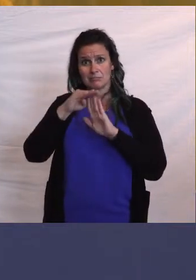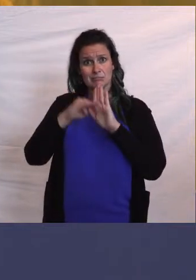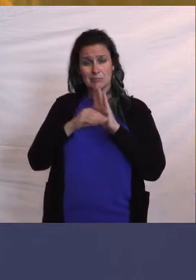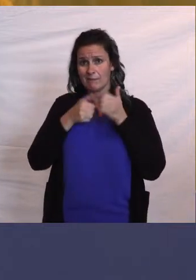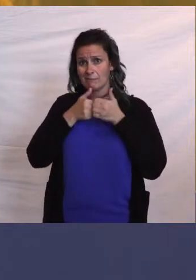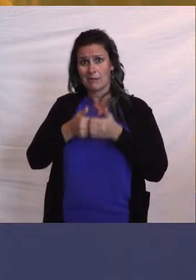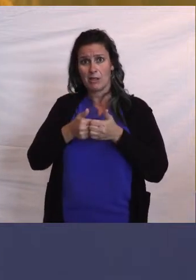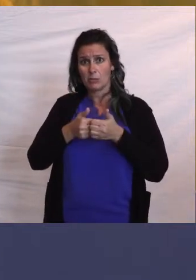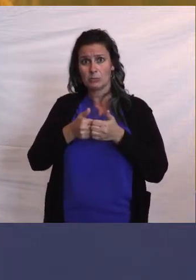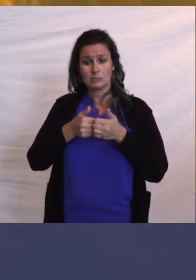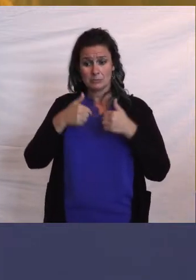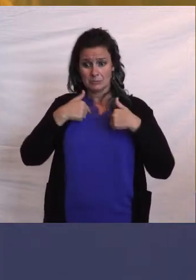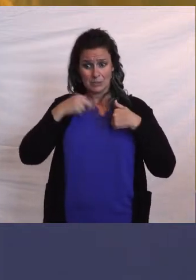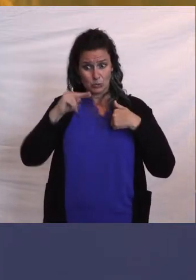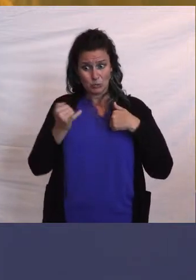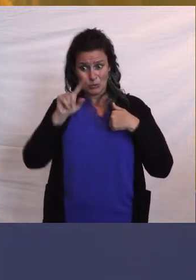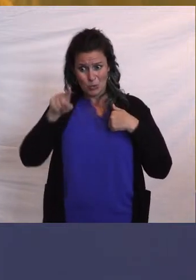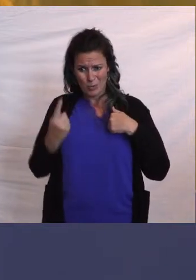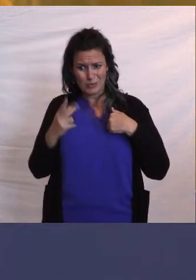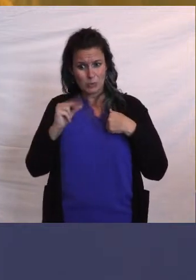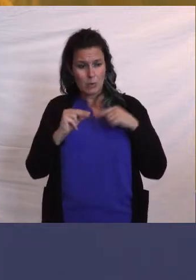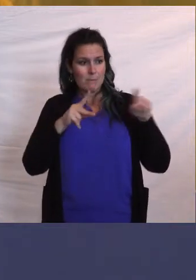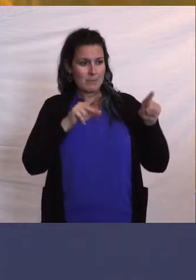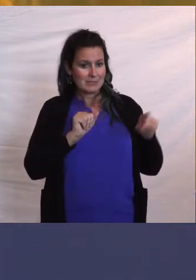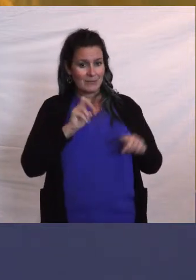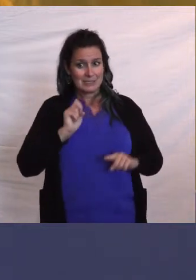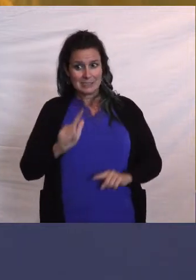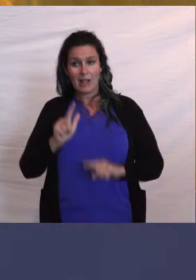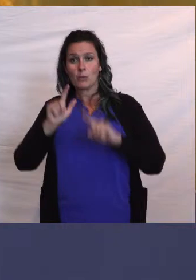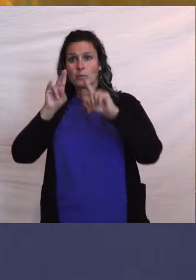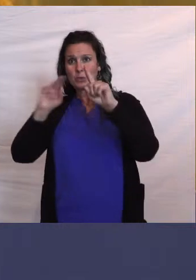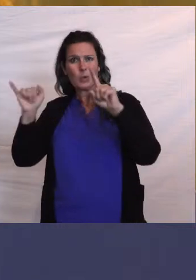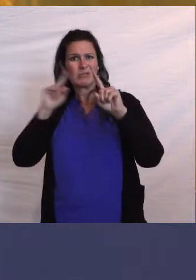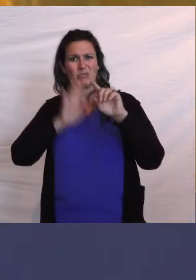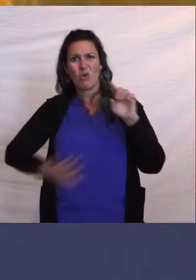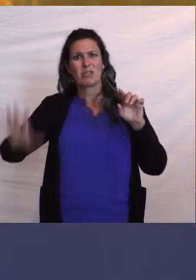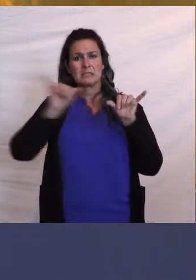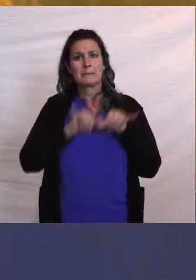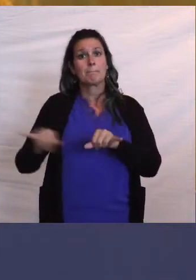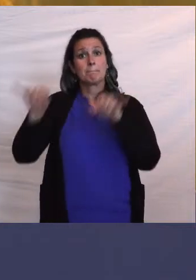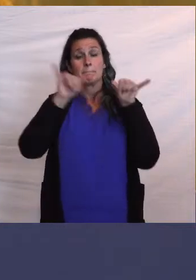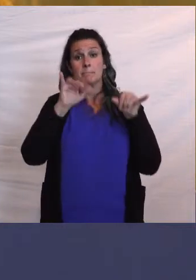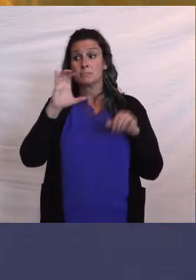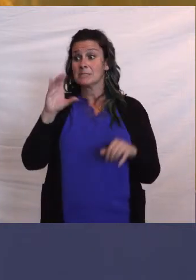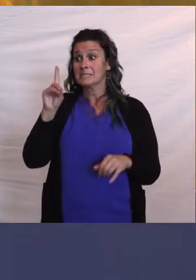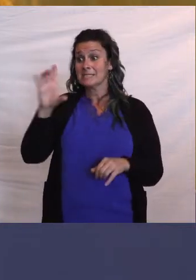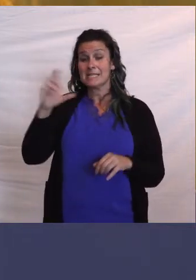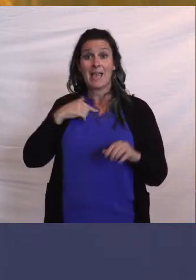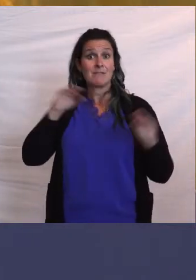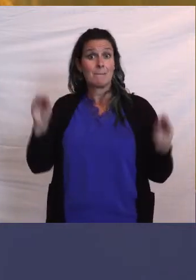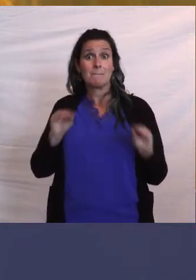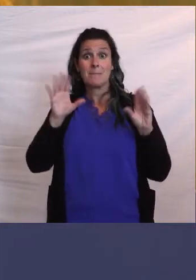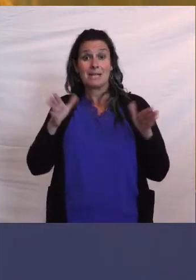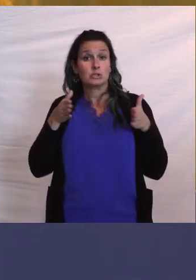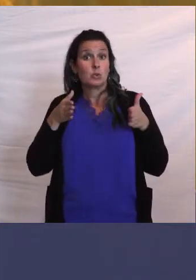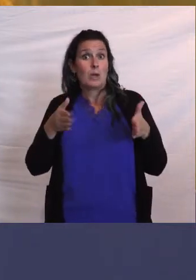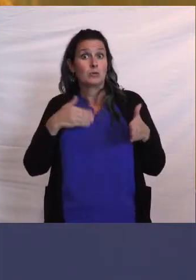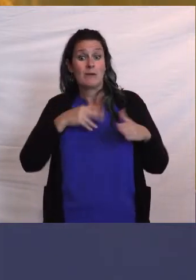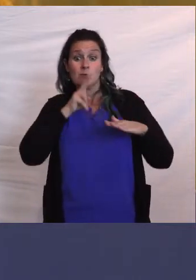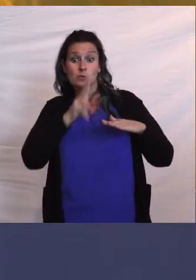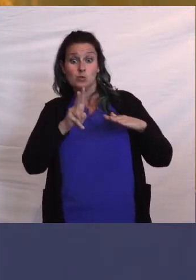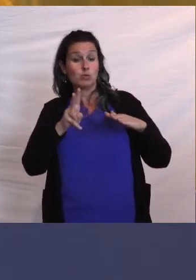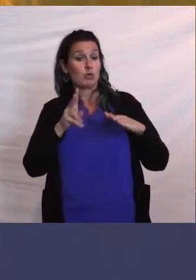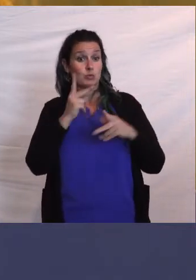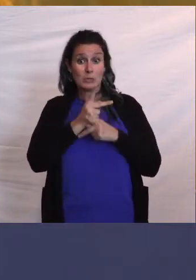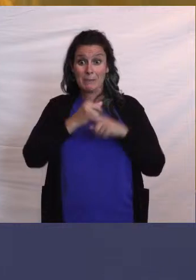we're all doing the same thing. Now, does that mean it's easy that someone else has found a magic weapon to be able to get a 2-year-old to